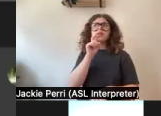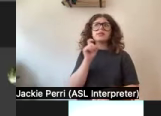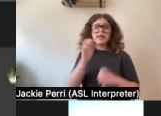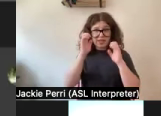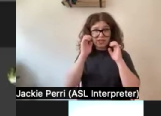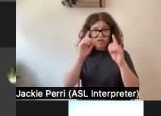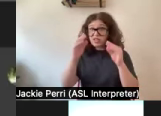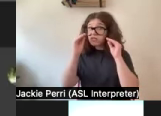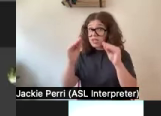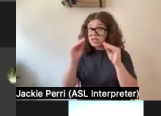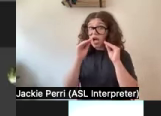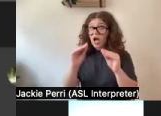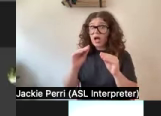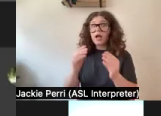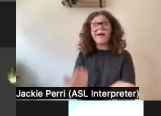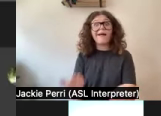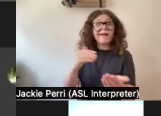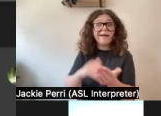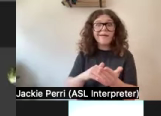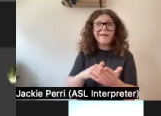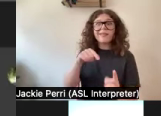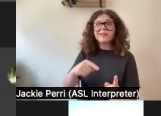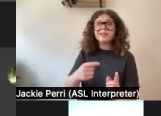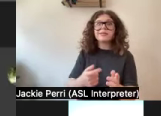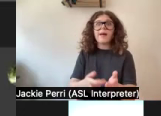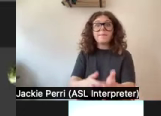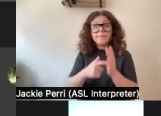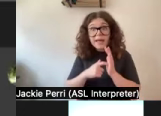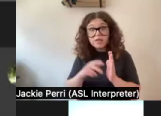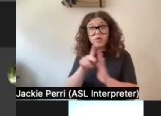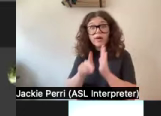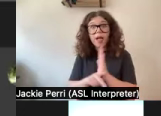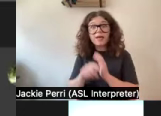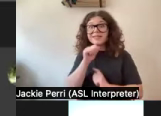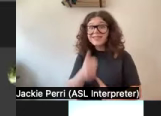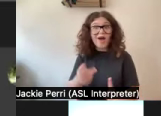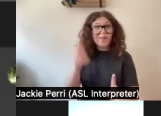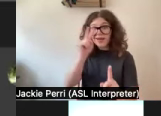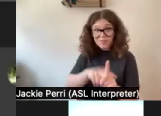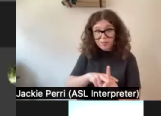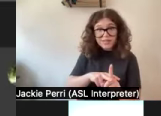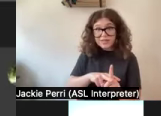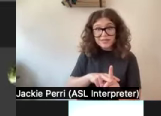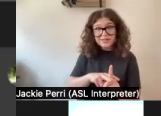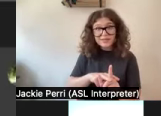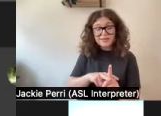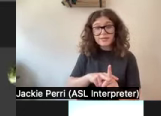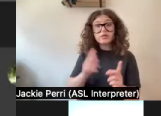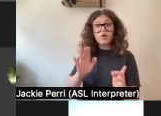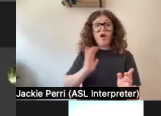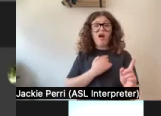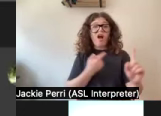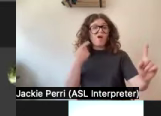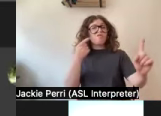is a mandatory policy that is not being implemented. And so our goal is to really build